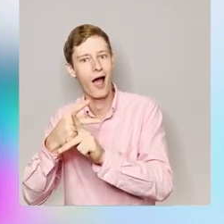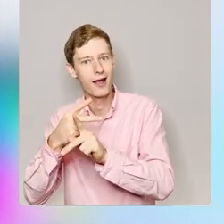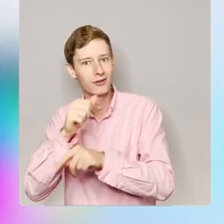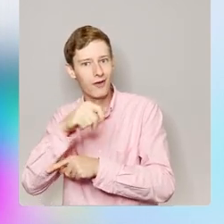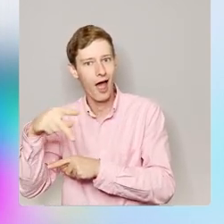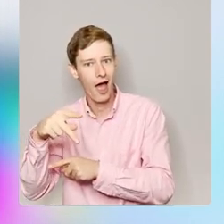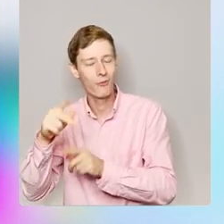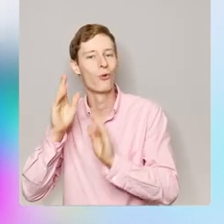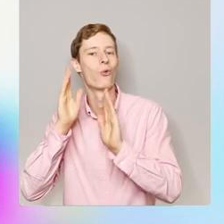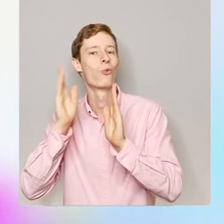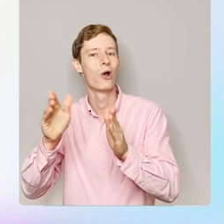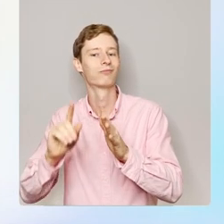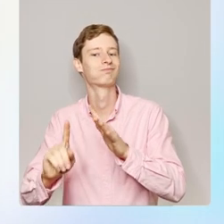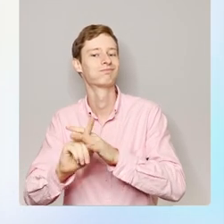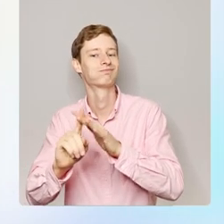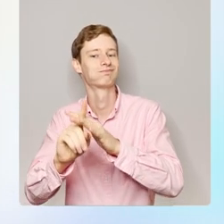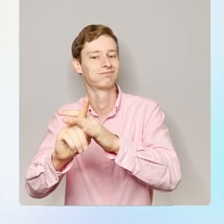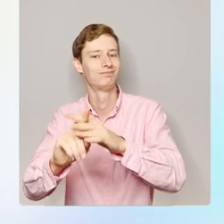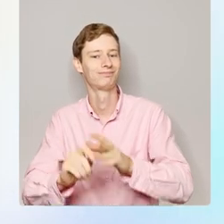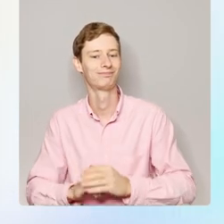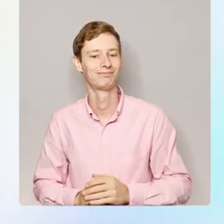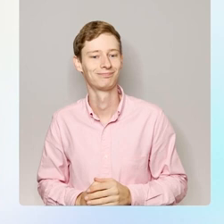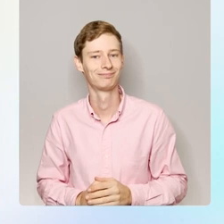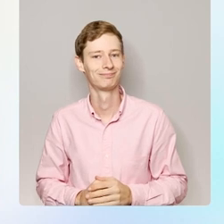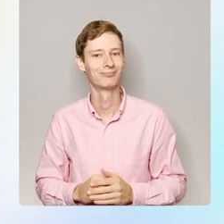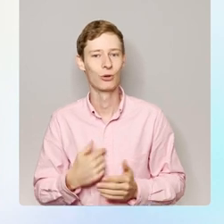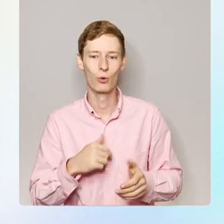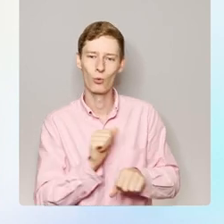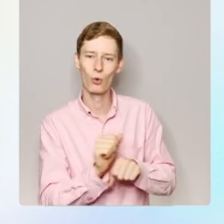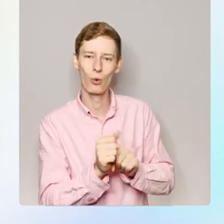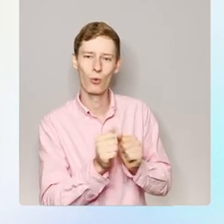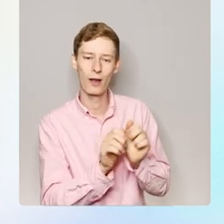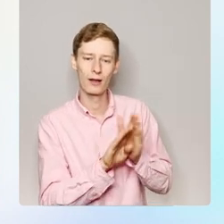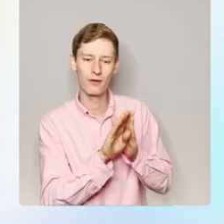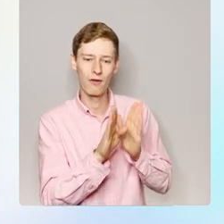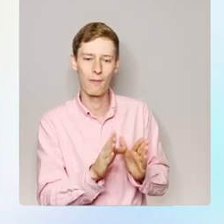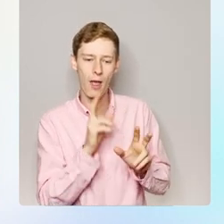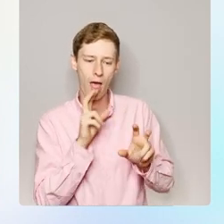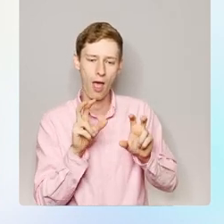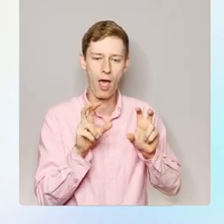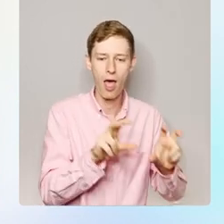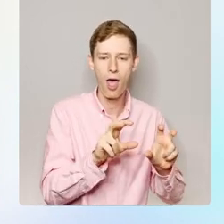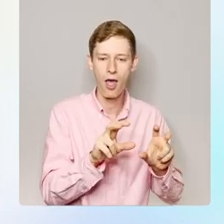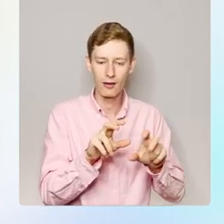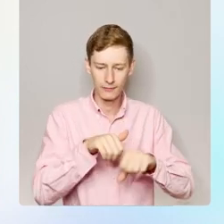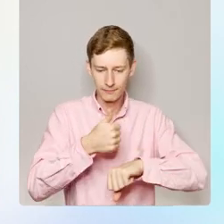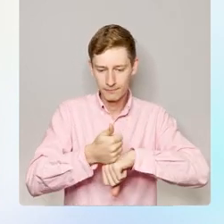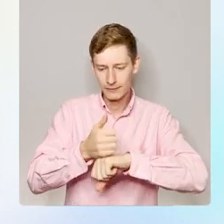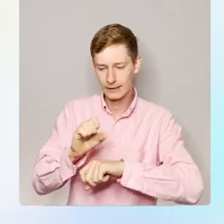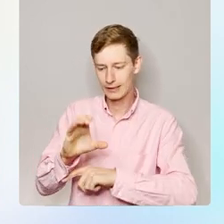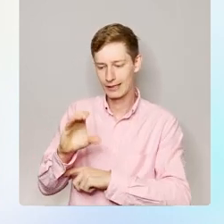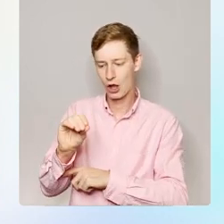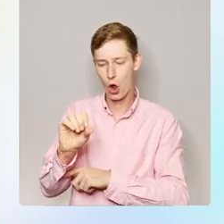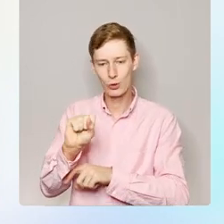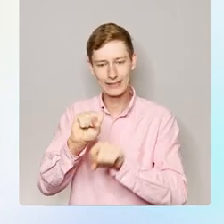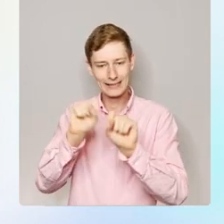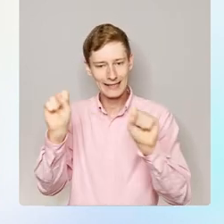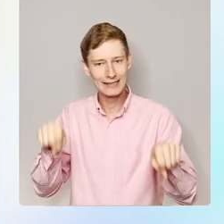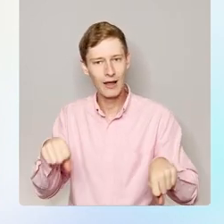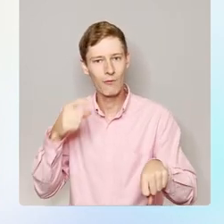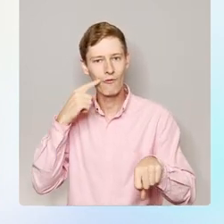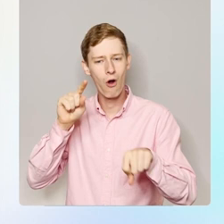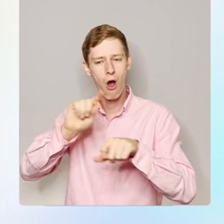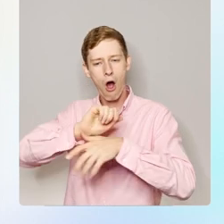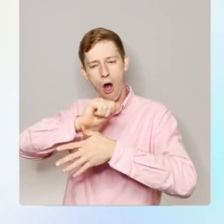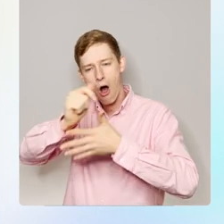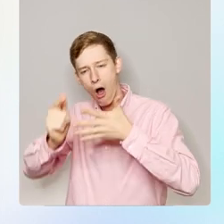today. Working alongside developers, we've invested in building an ecosystem around all the new technologies that Quest